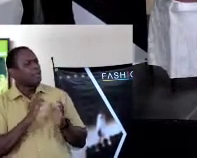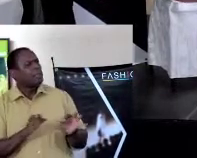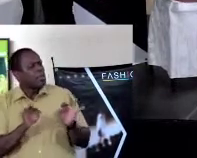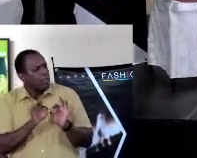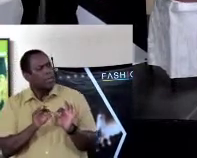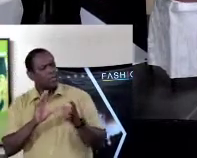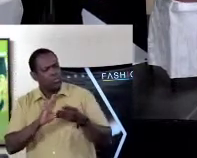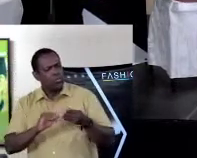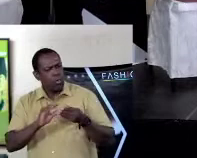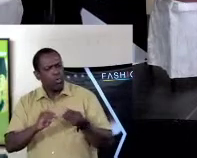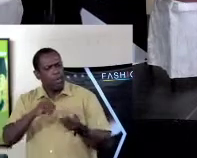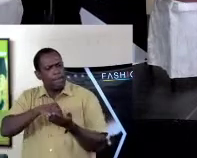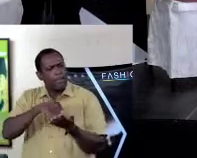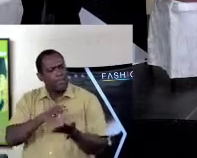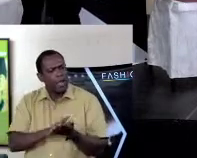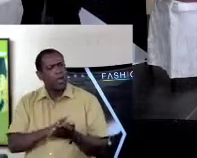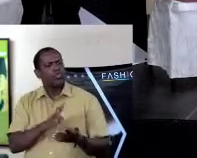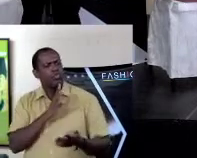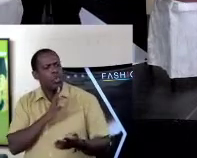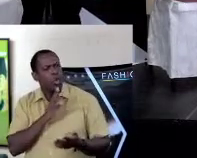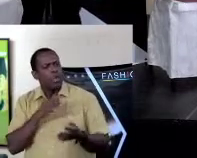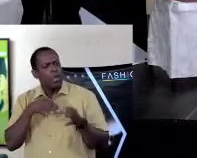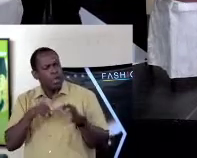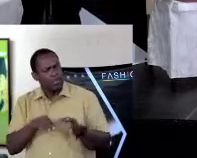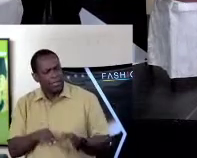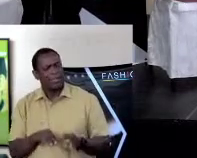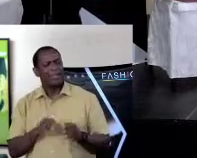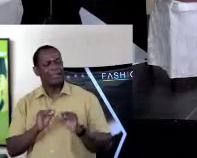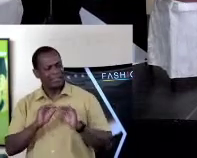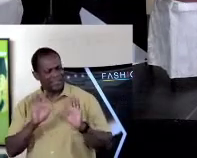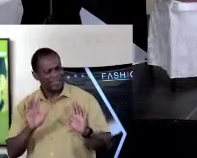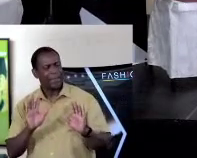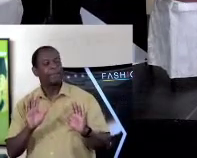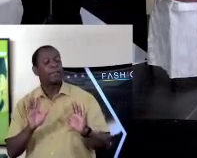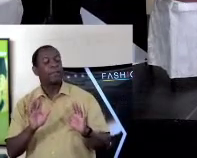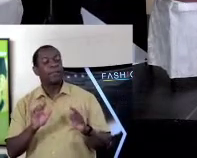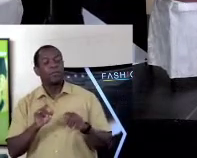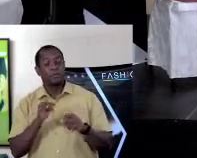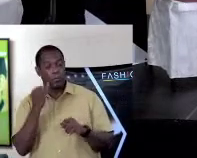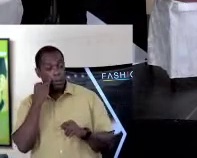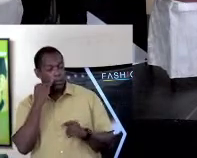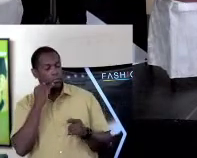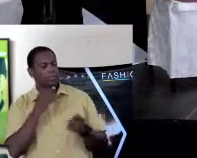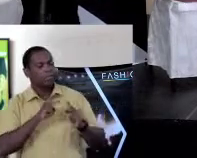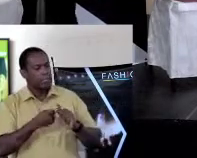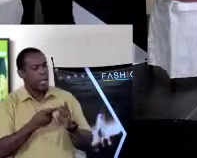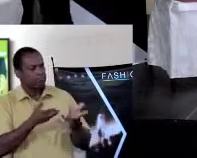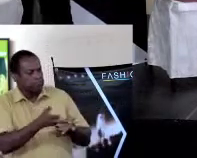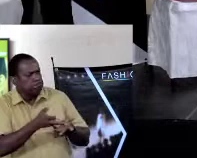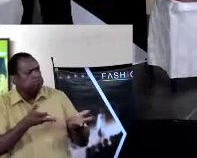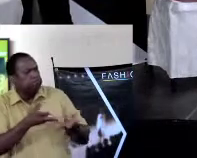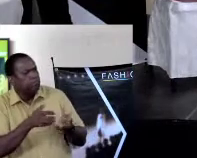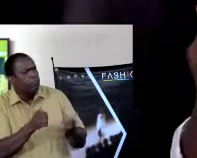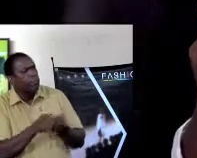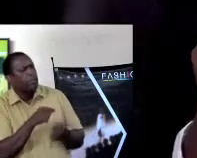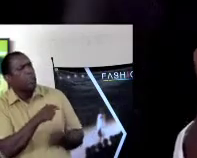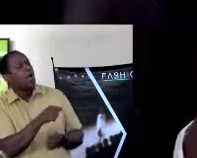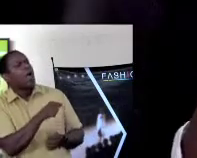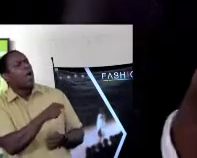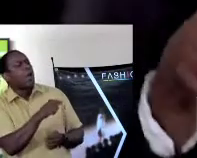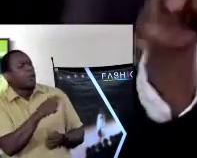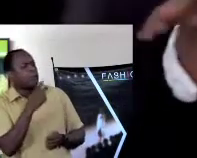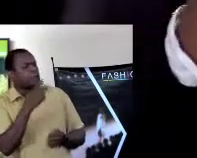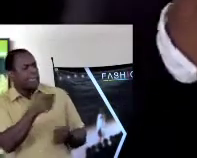it. But if you just chat with them, you start to see their references from their life story, you